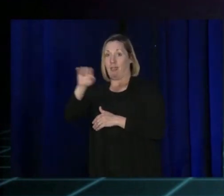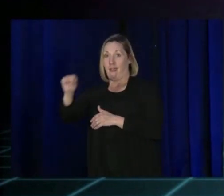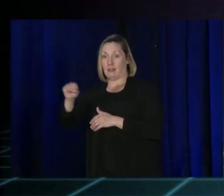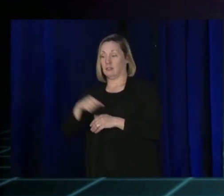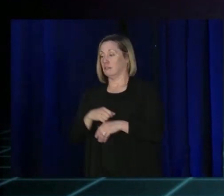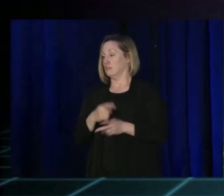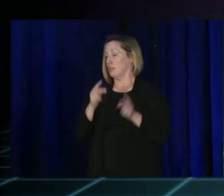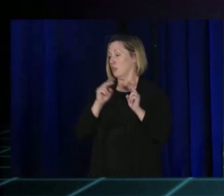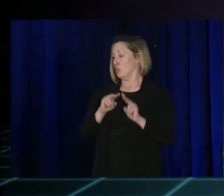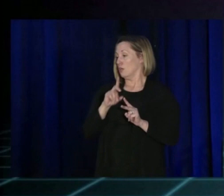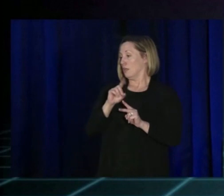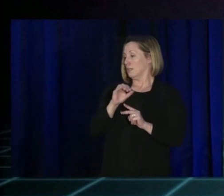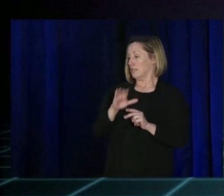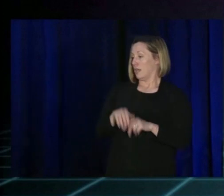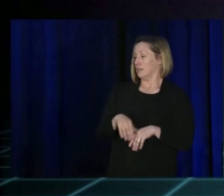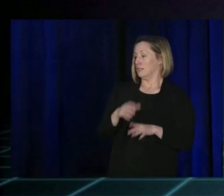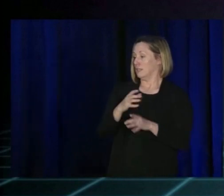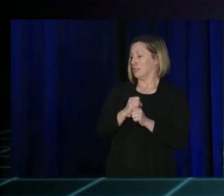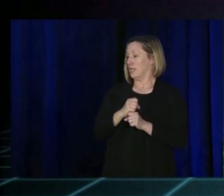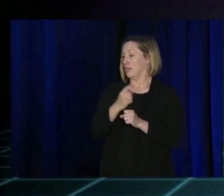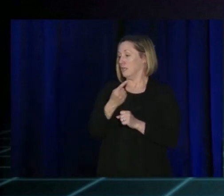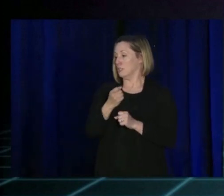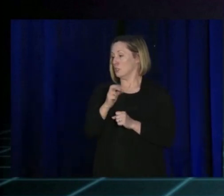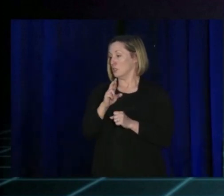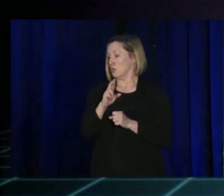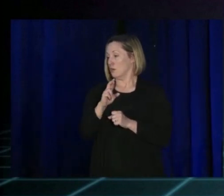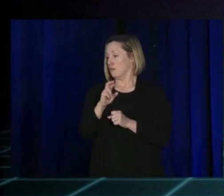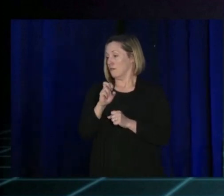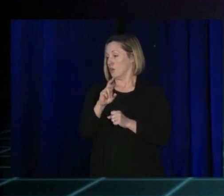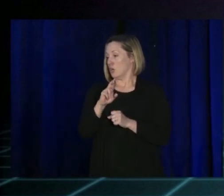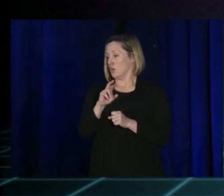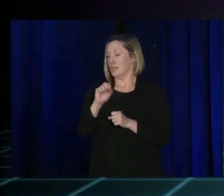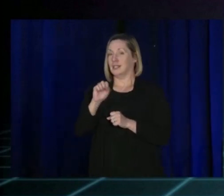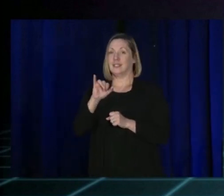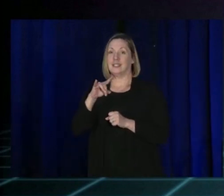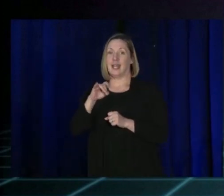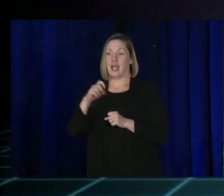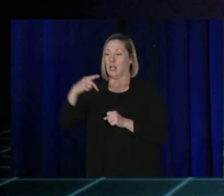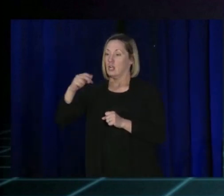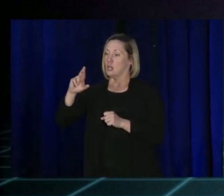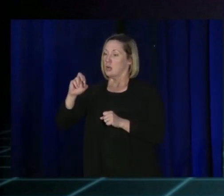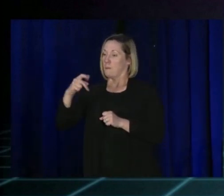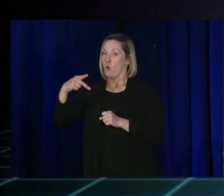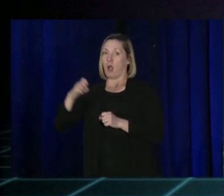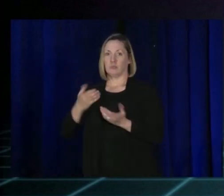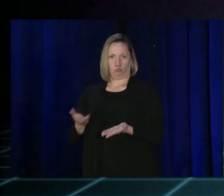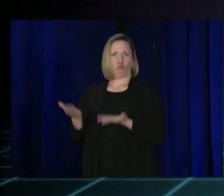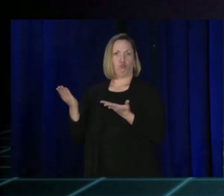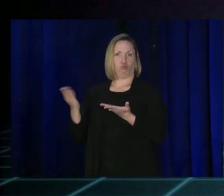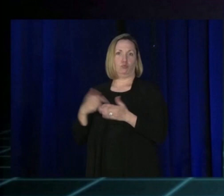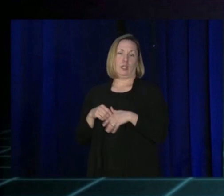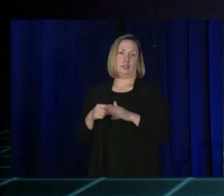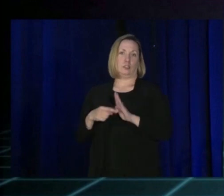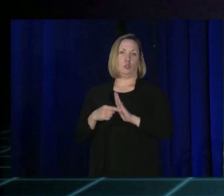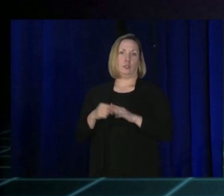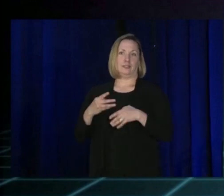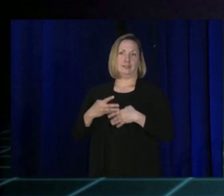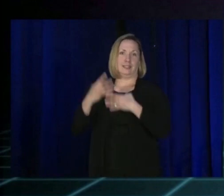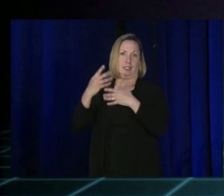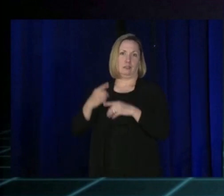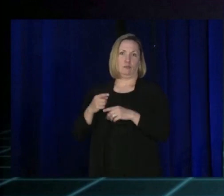server-side props. You determine what information you need, and then it'll render out the page from there.